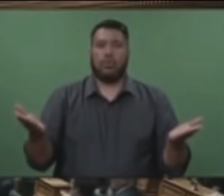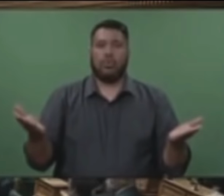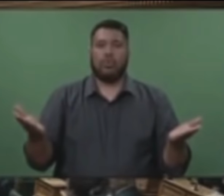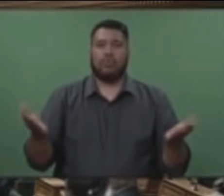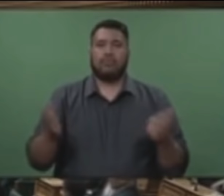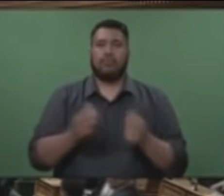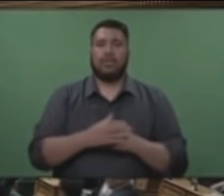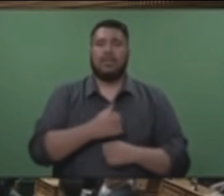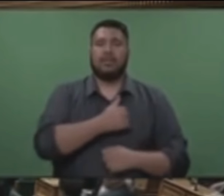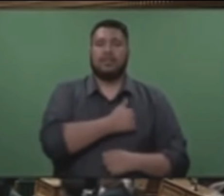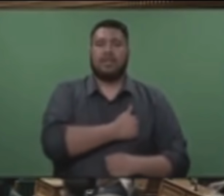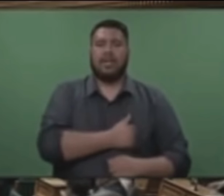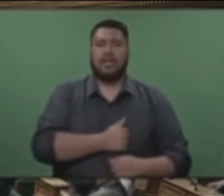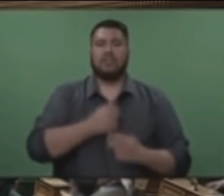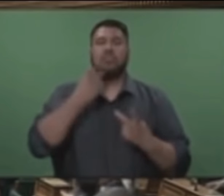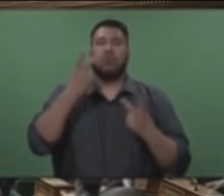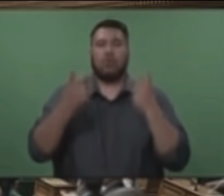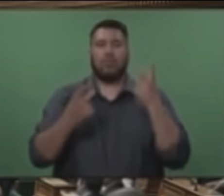Aroha.